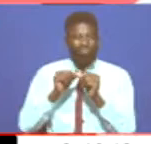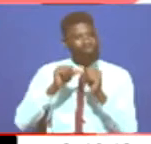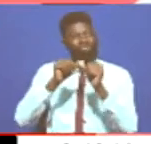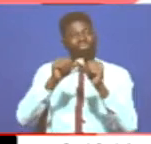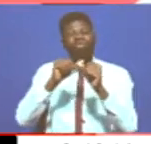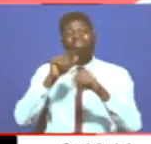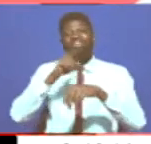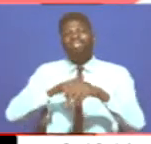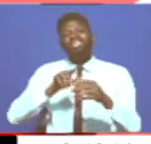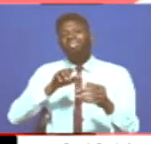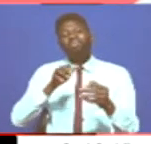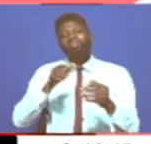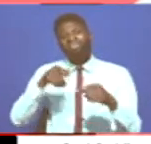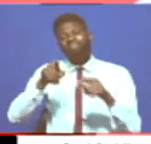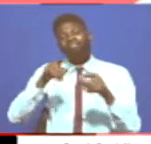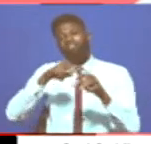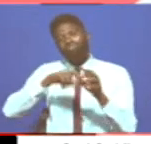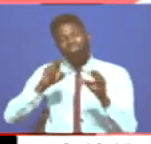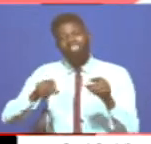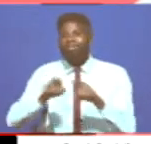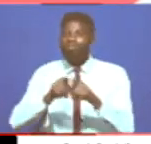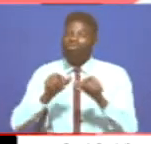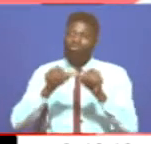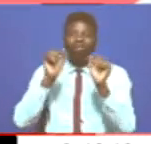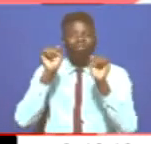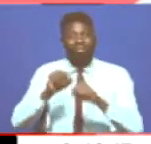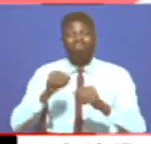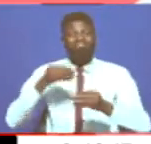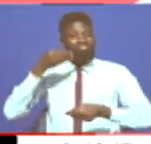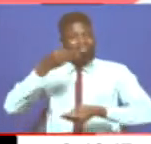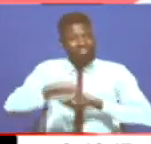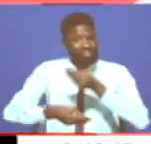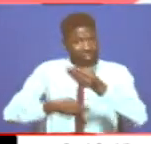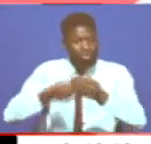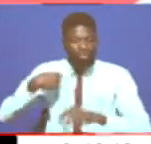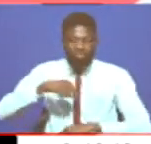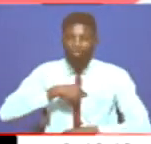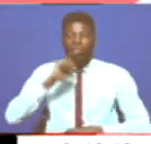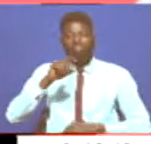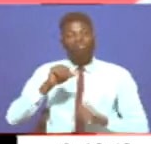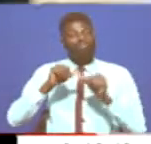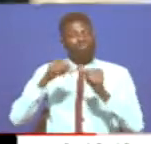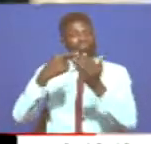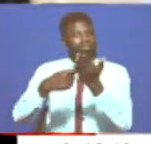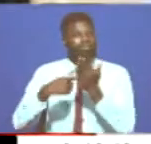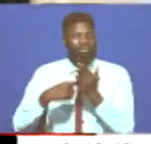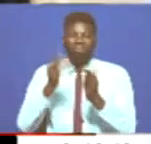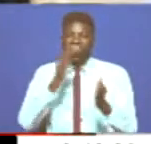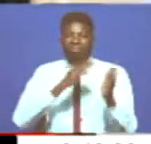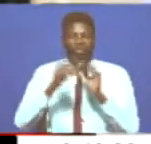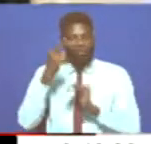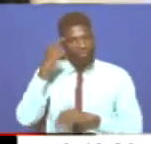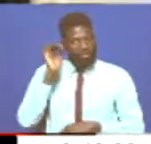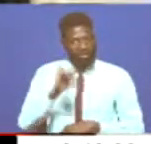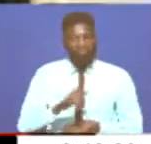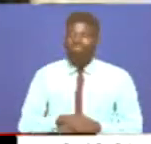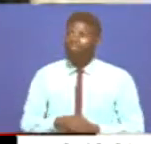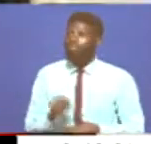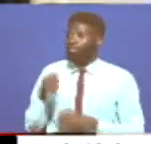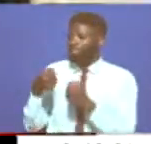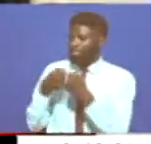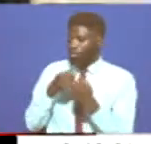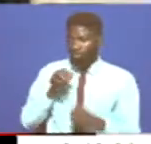so succession, as you rightfully put it, is a conversation we must have so that we're prepared for those eventualities. Other challenges faced by